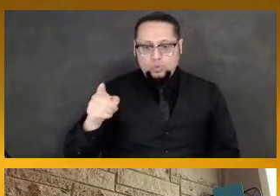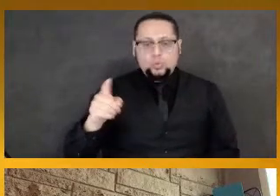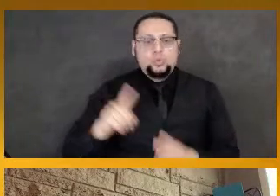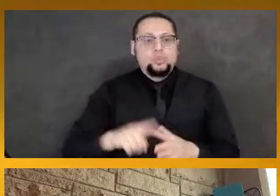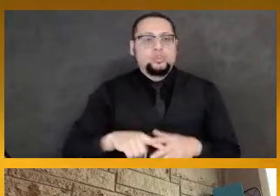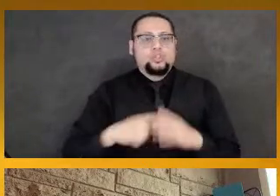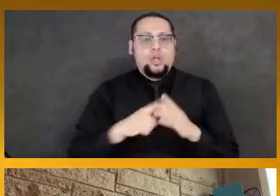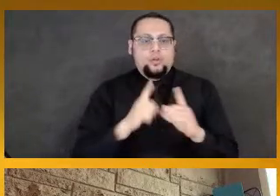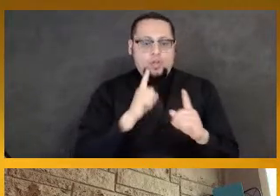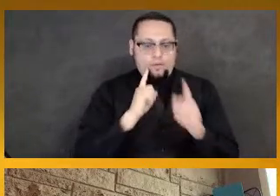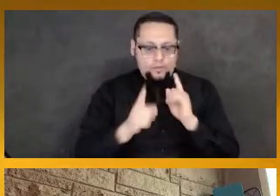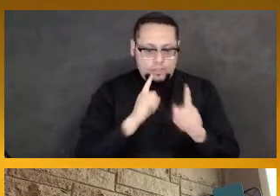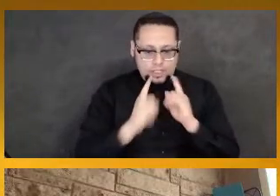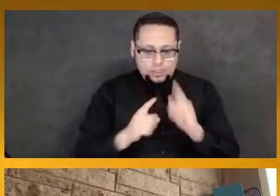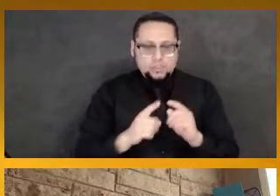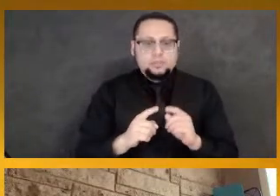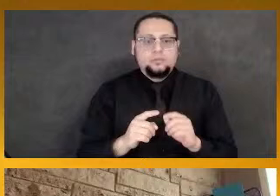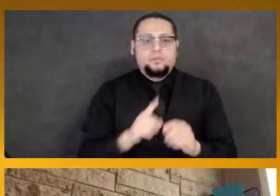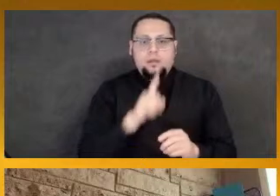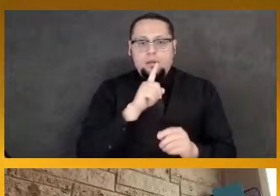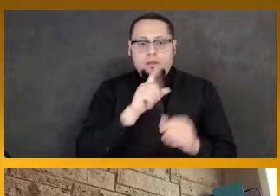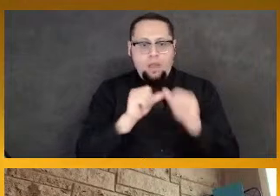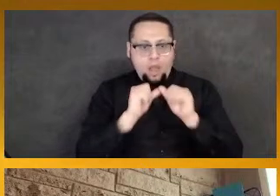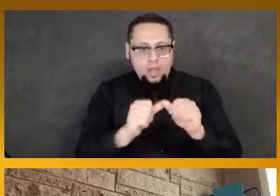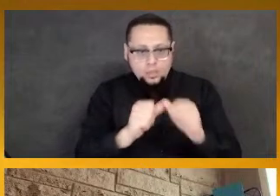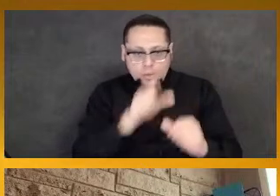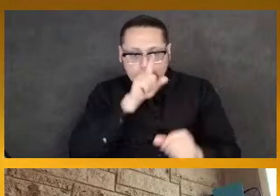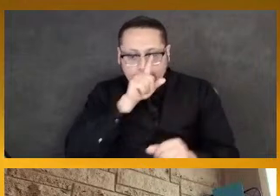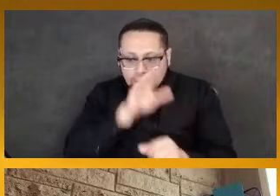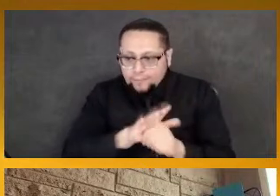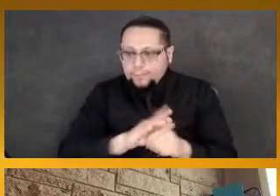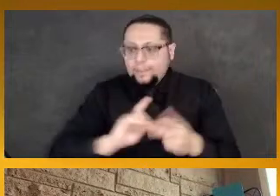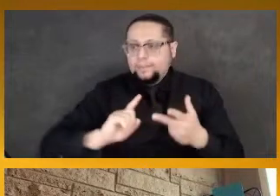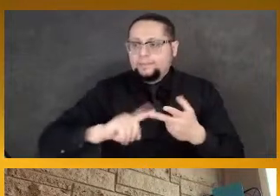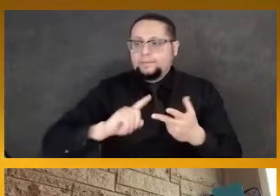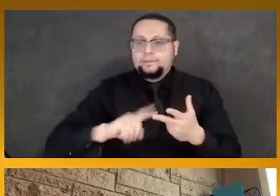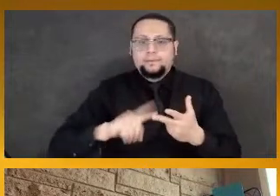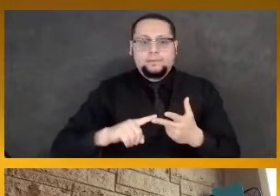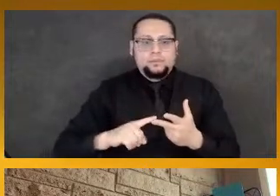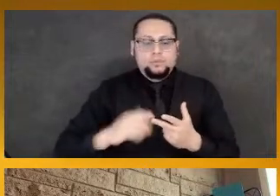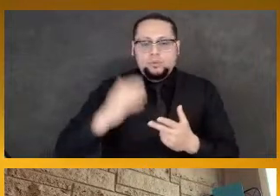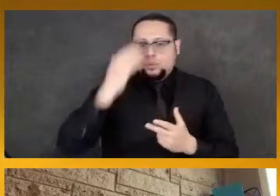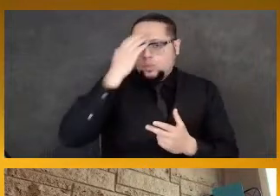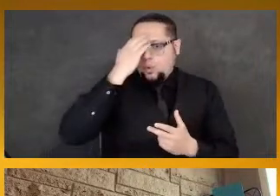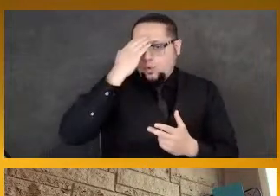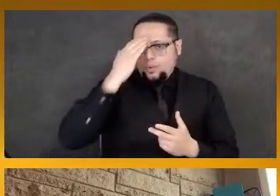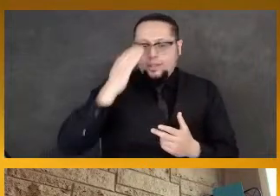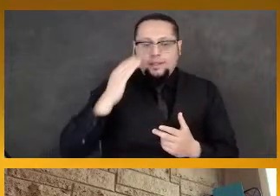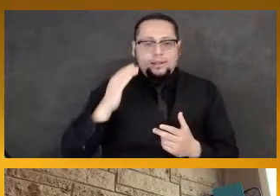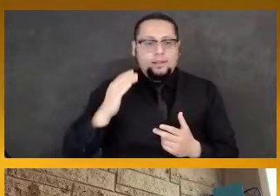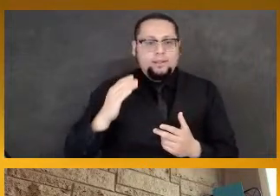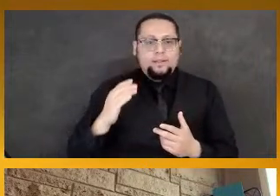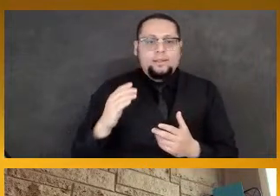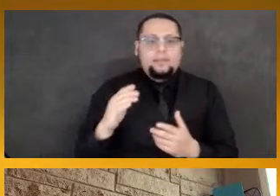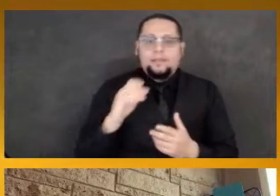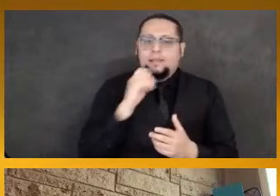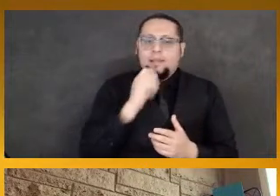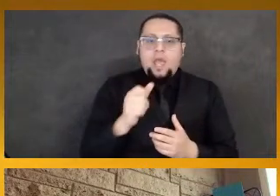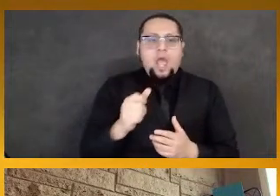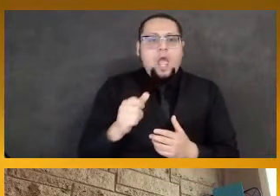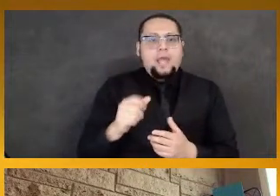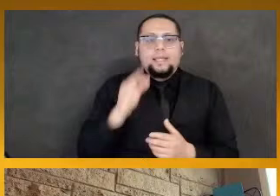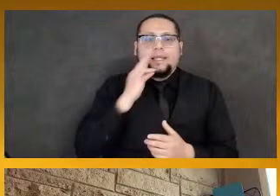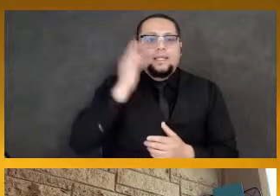conversation, with ongoing commitments to living indigenous, not erasure, not this quote unquote vanishing